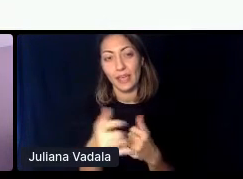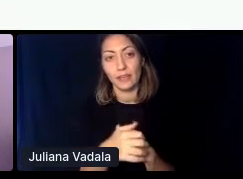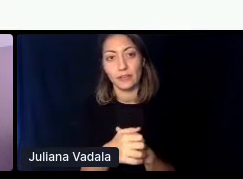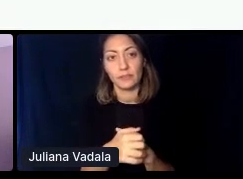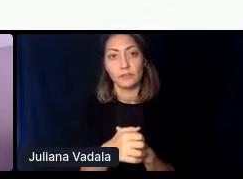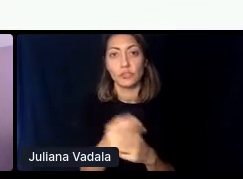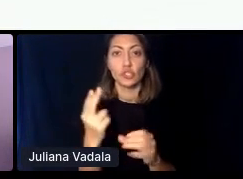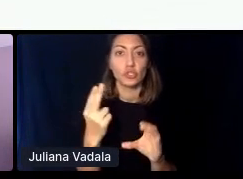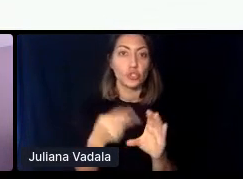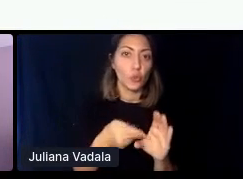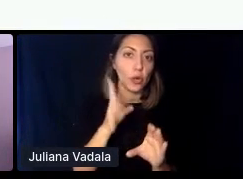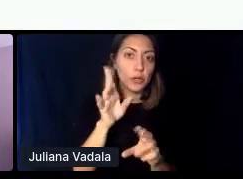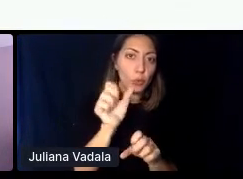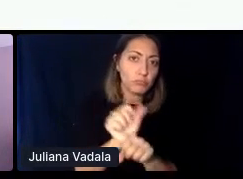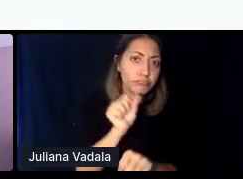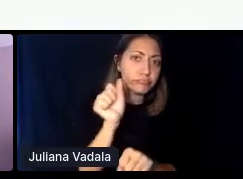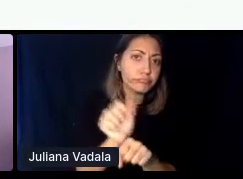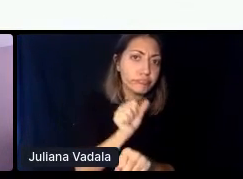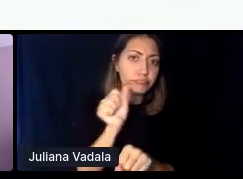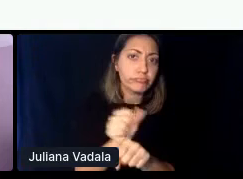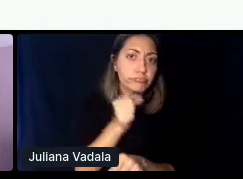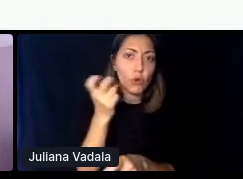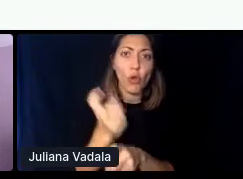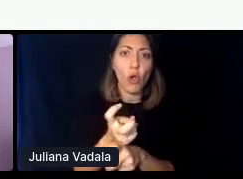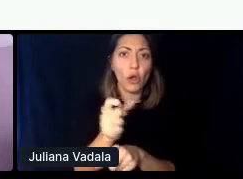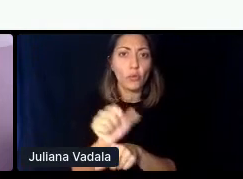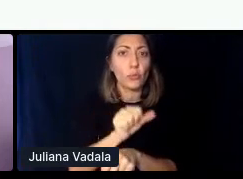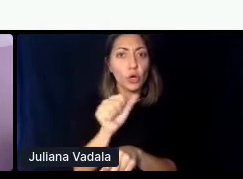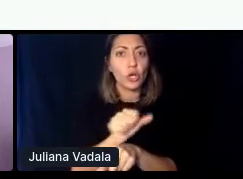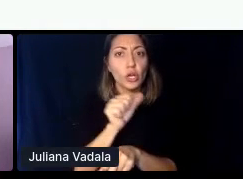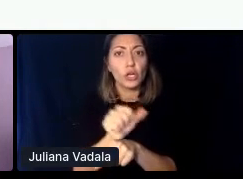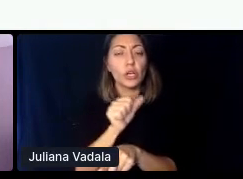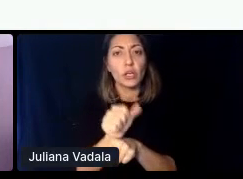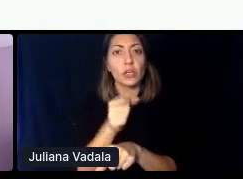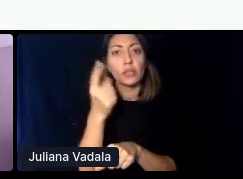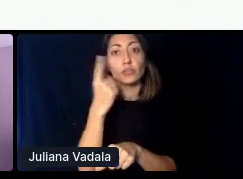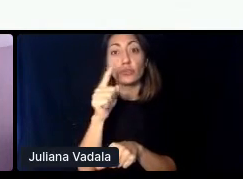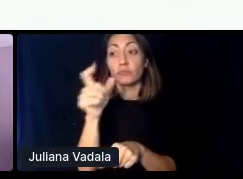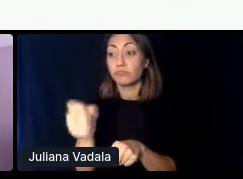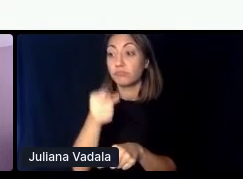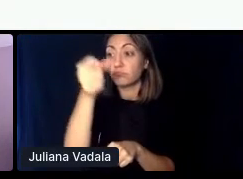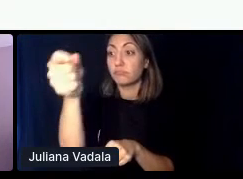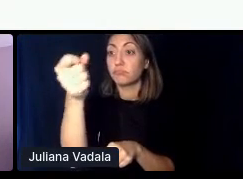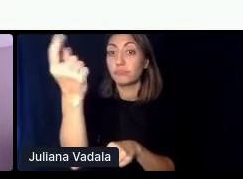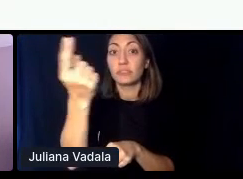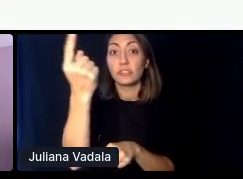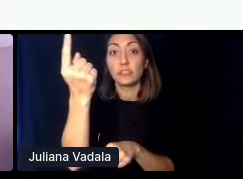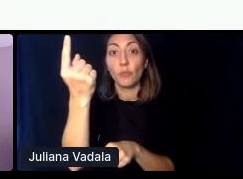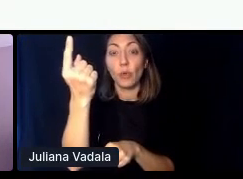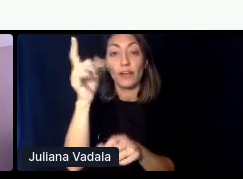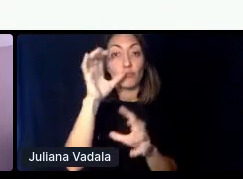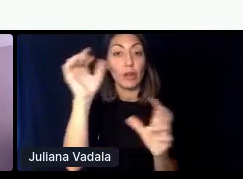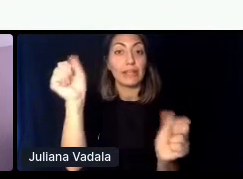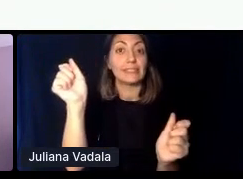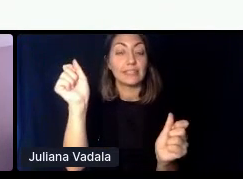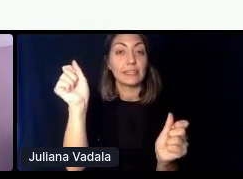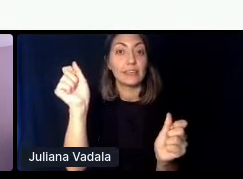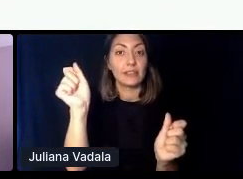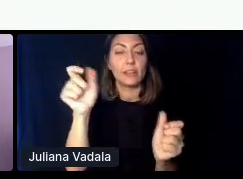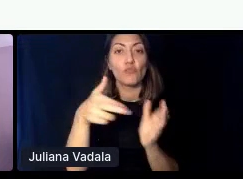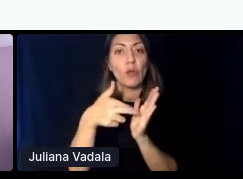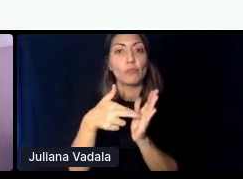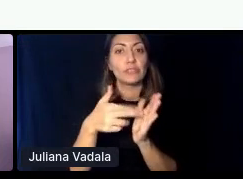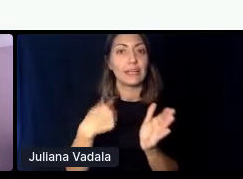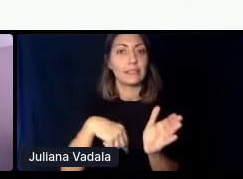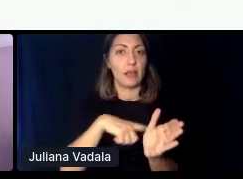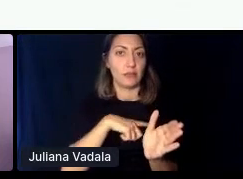what's right for our country, and the 13 million plus digital voter contacts that Indivisibles have